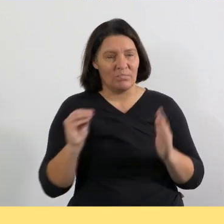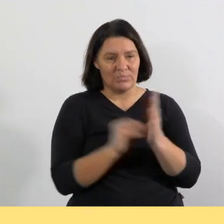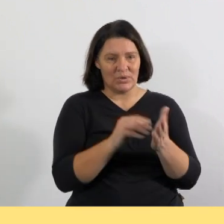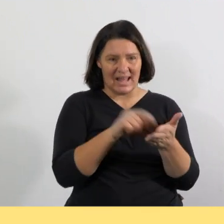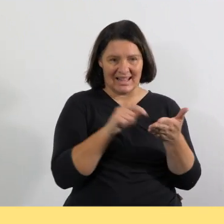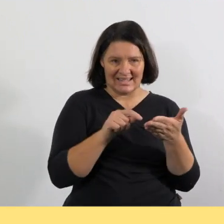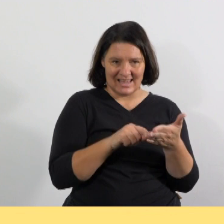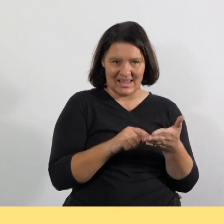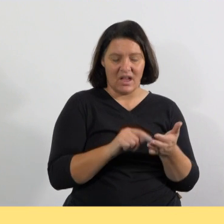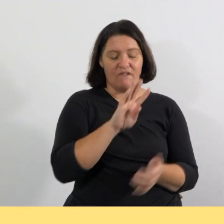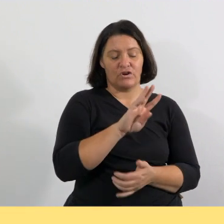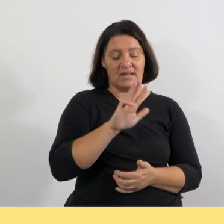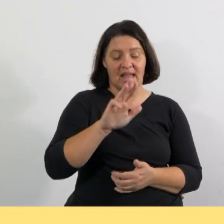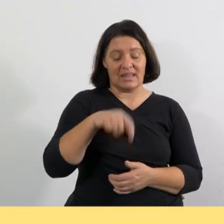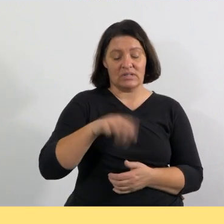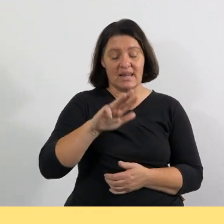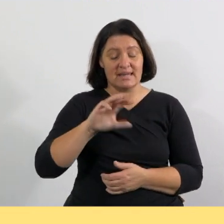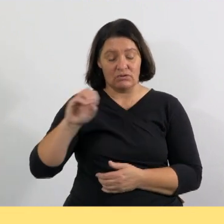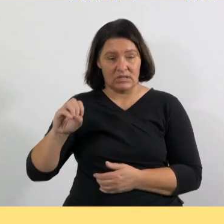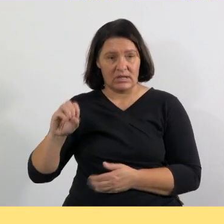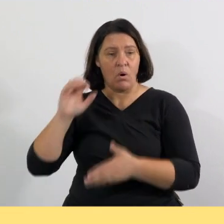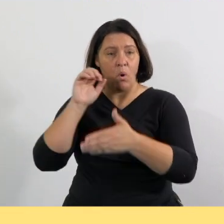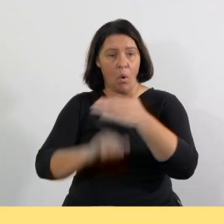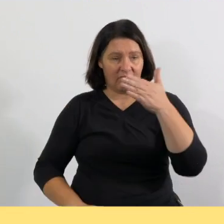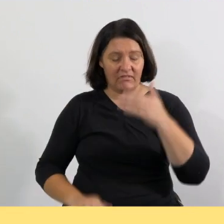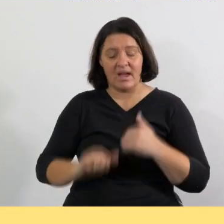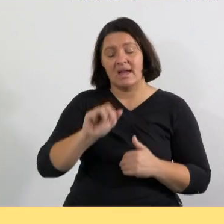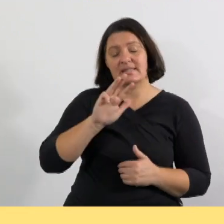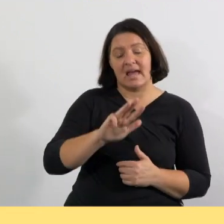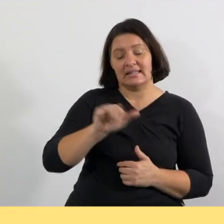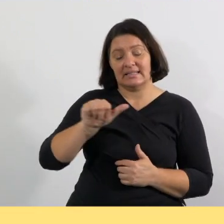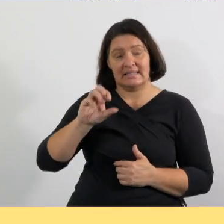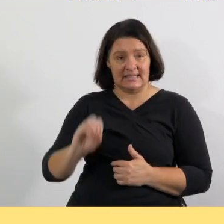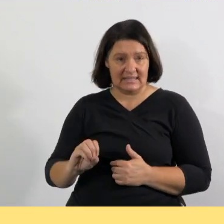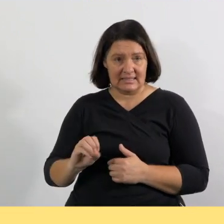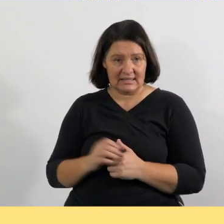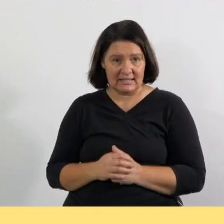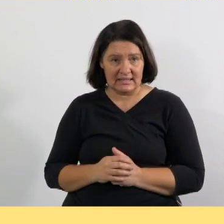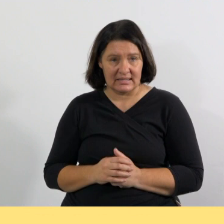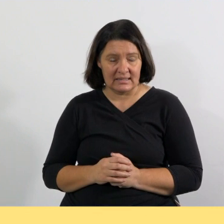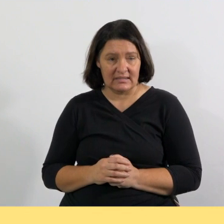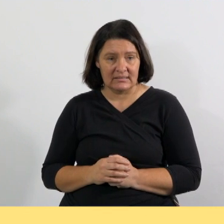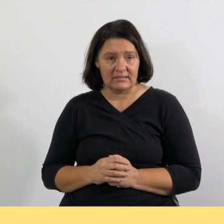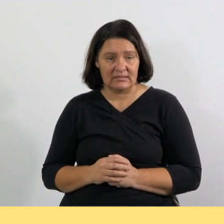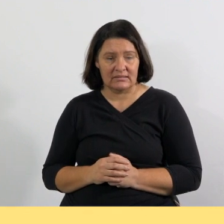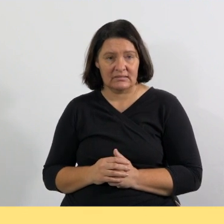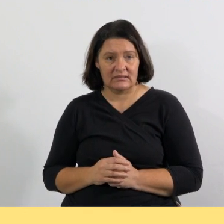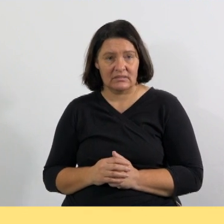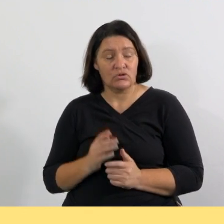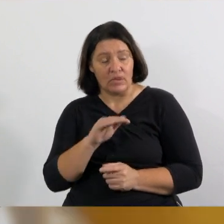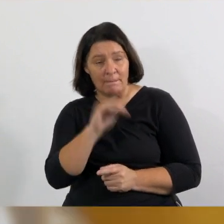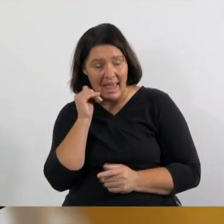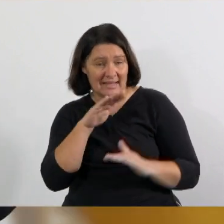Please punch that in your calculator. 49,900, which is what we are given over here, includes 2